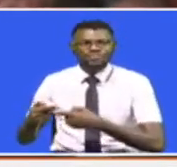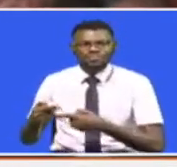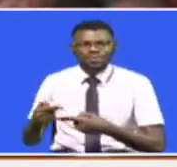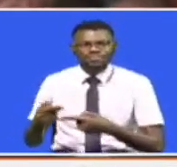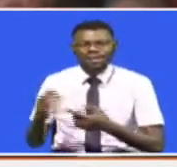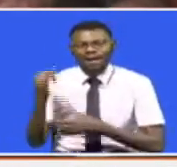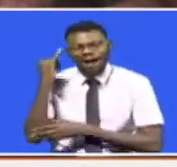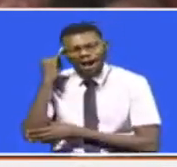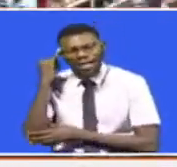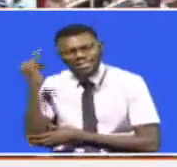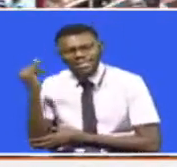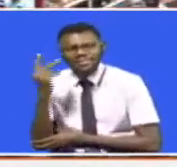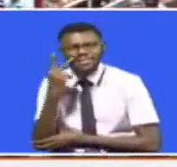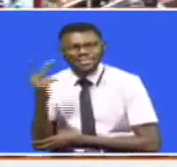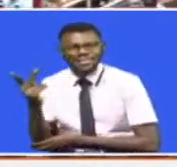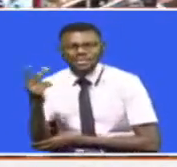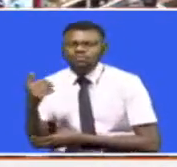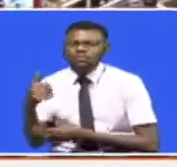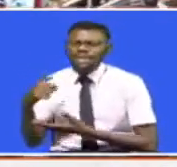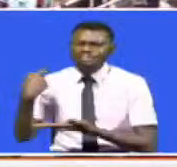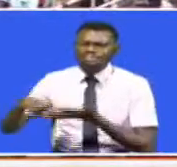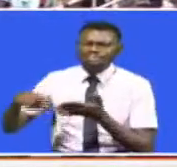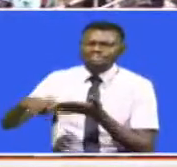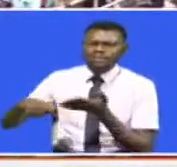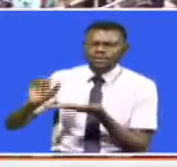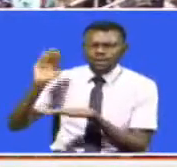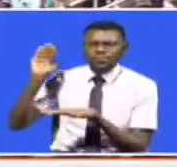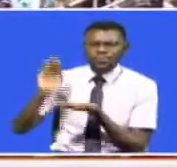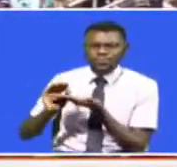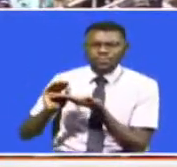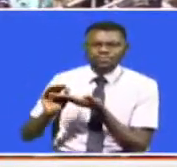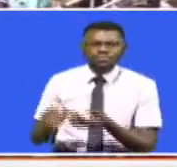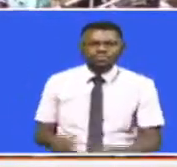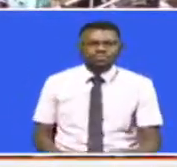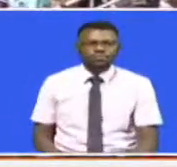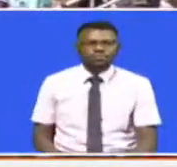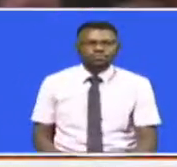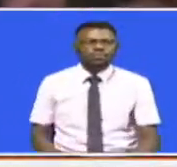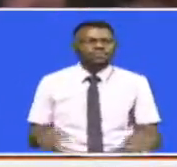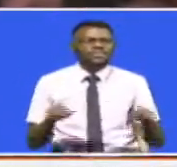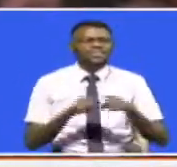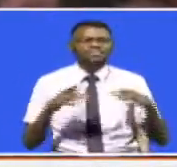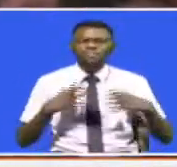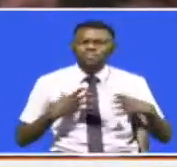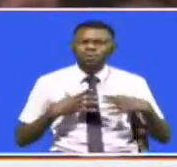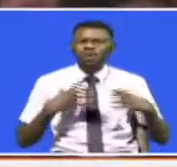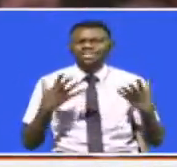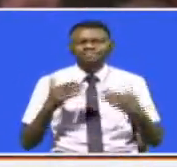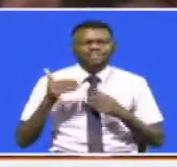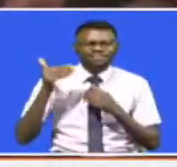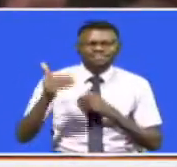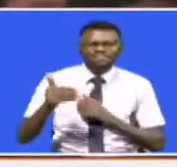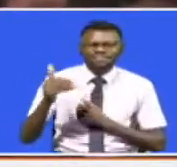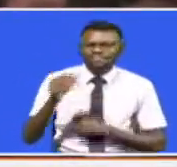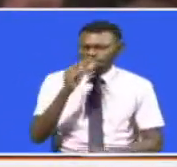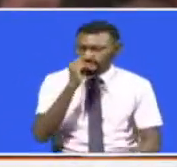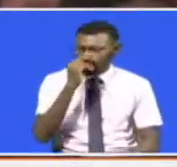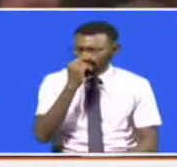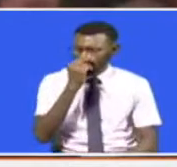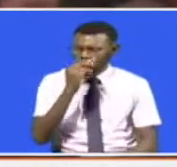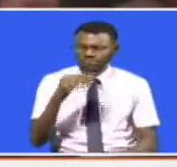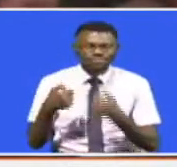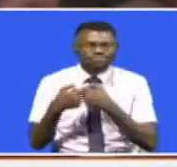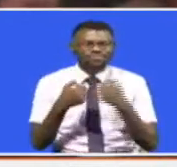to bring down the cost of living. Our people are confronted daily with